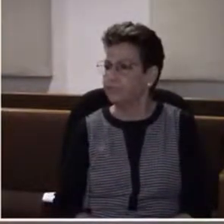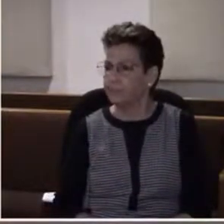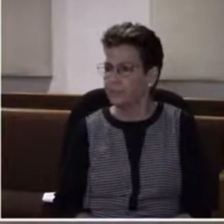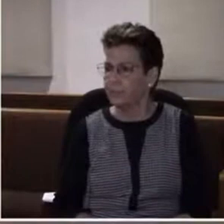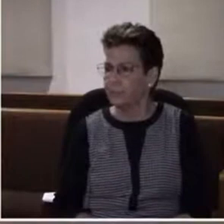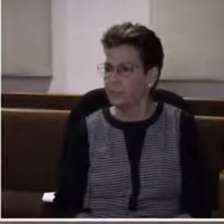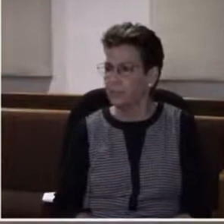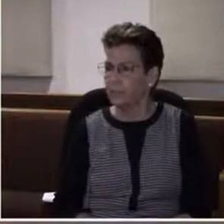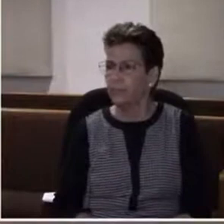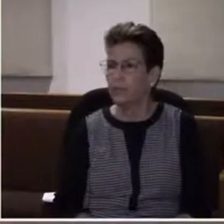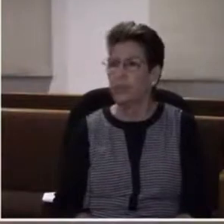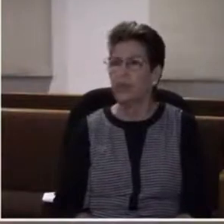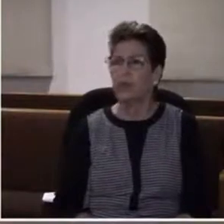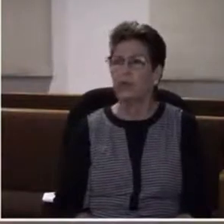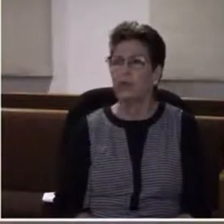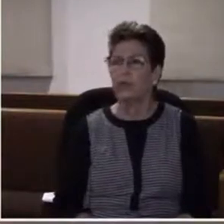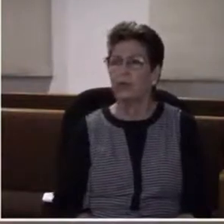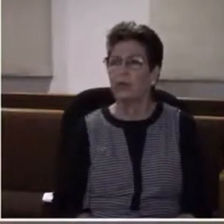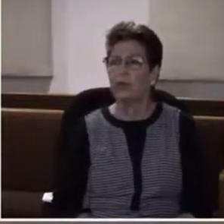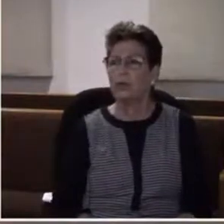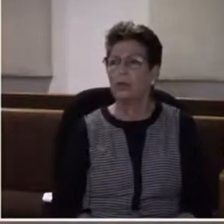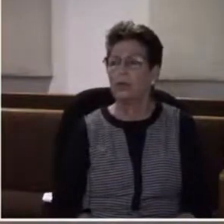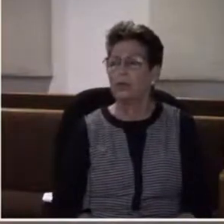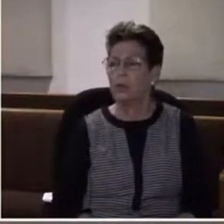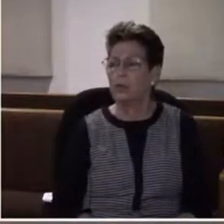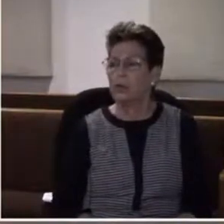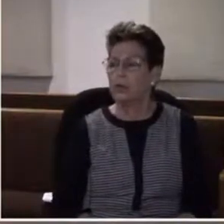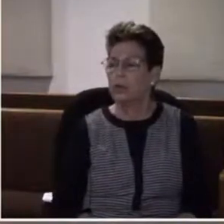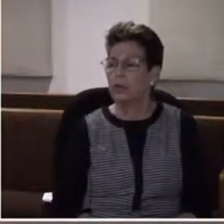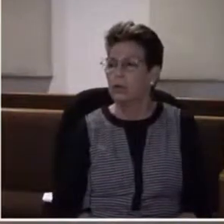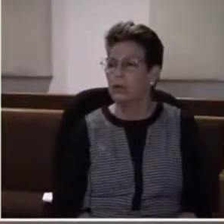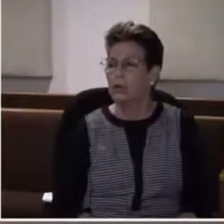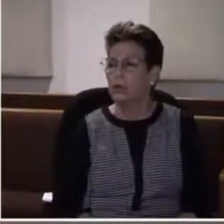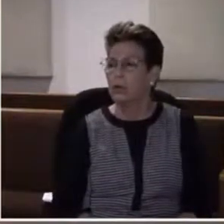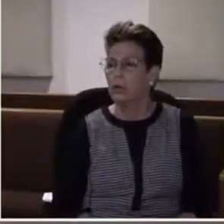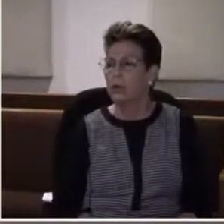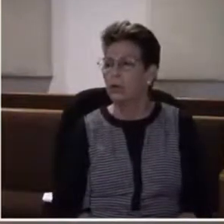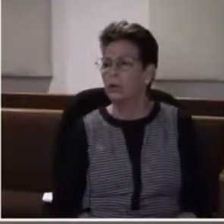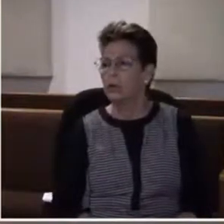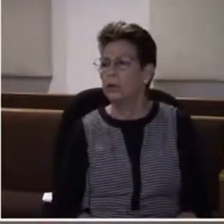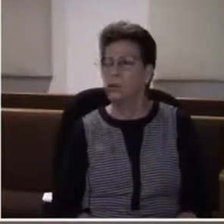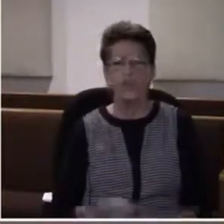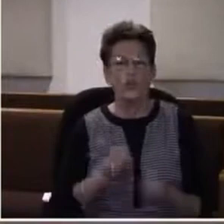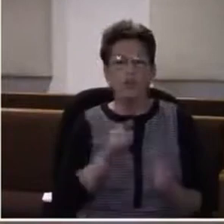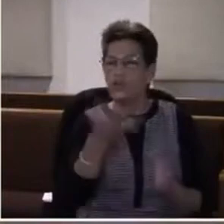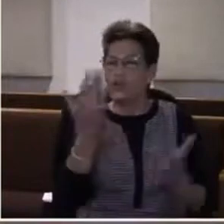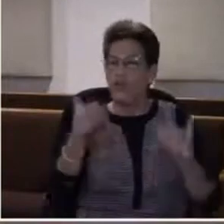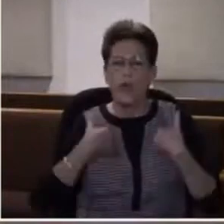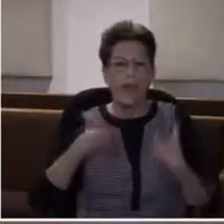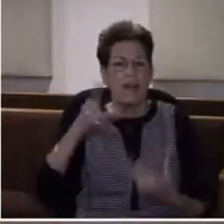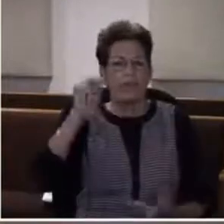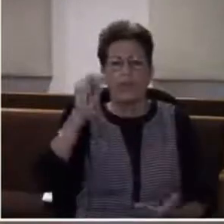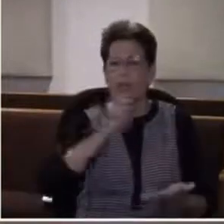doesn't eliminate you from serving God, believer. It doesn't give you an excuse.